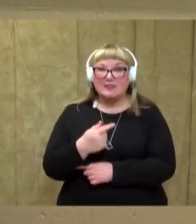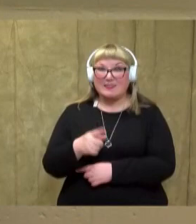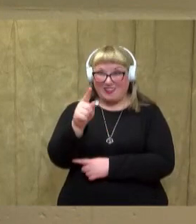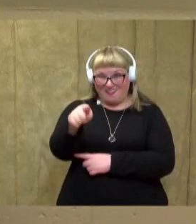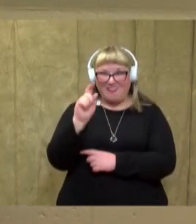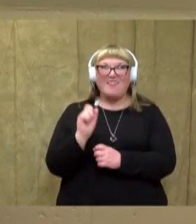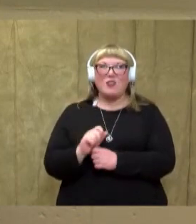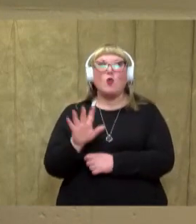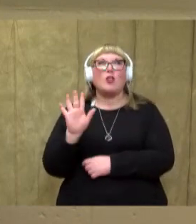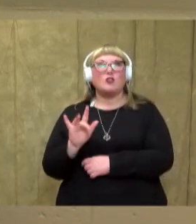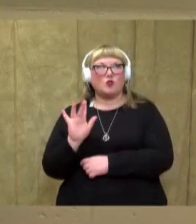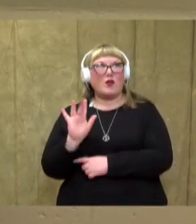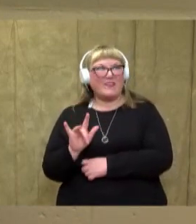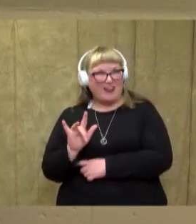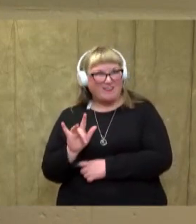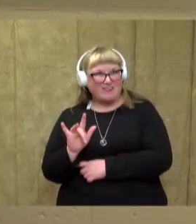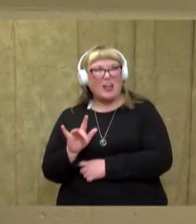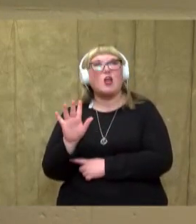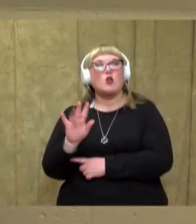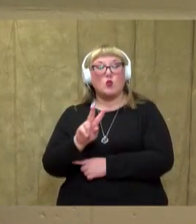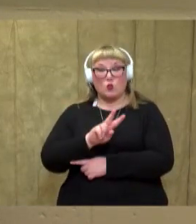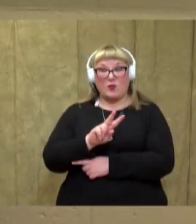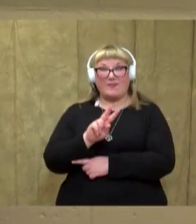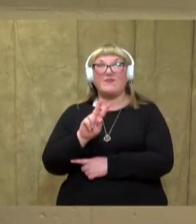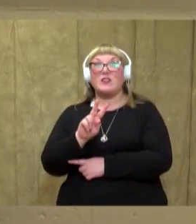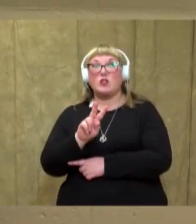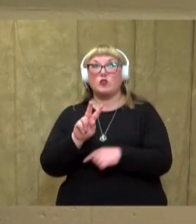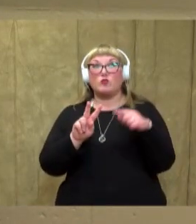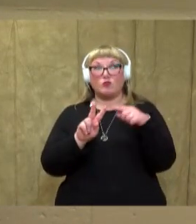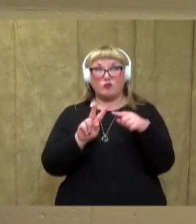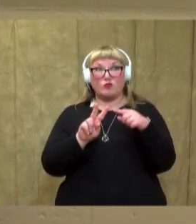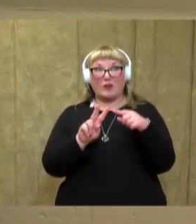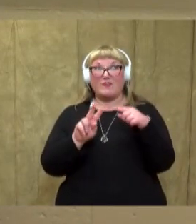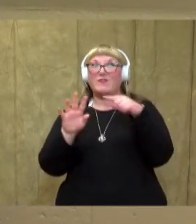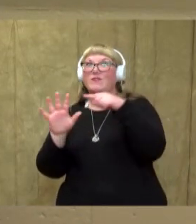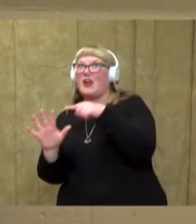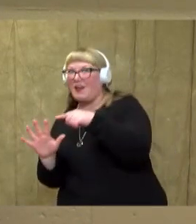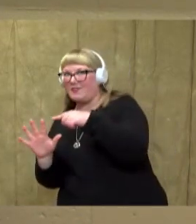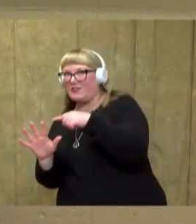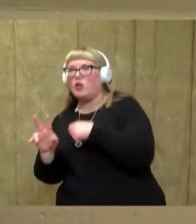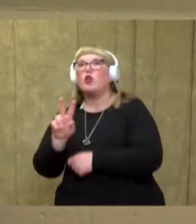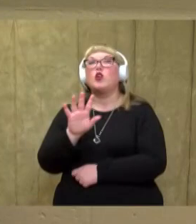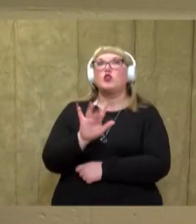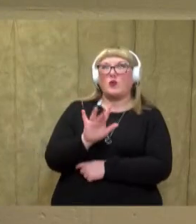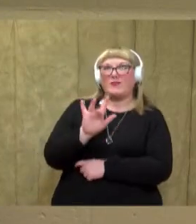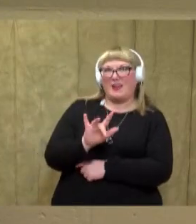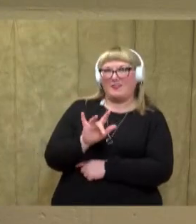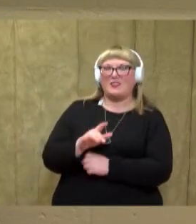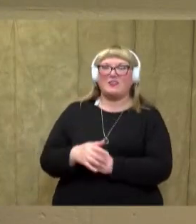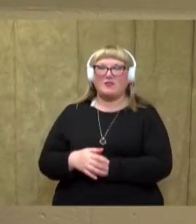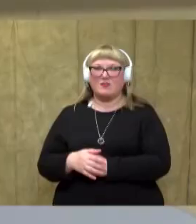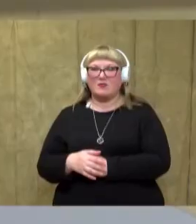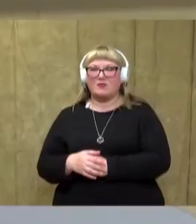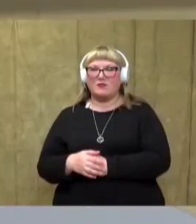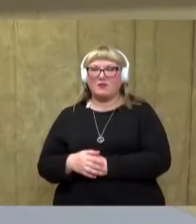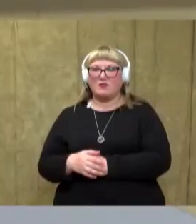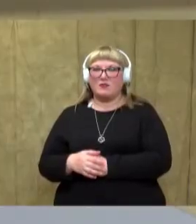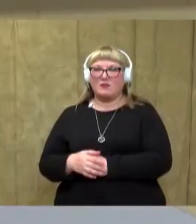Here it is. This is 25. A 2 in the tens place and a 5 in the ones place. 25. Very